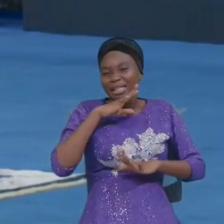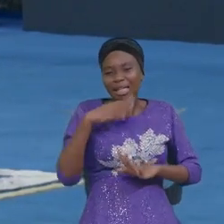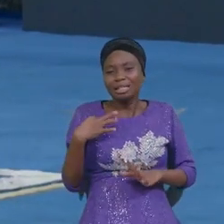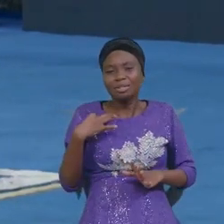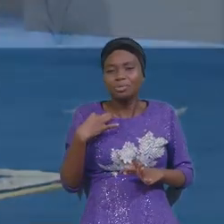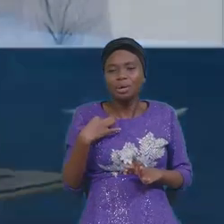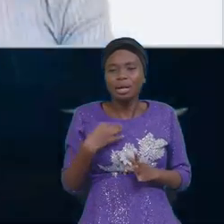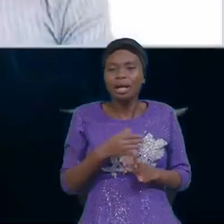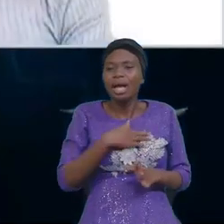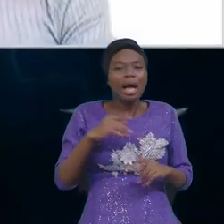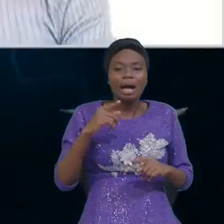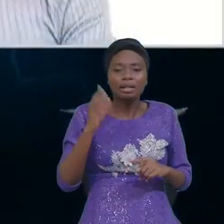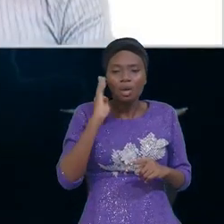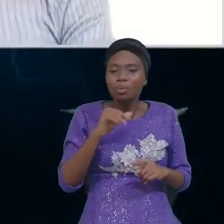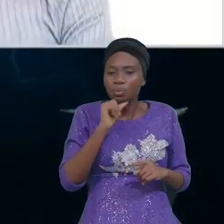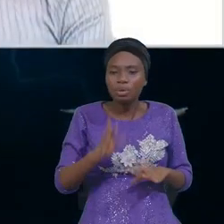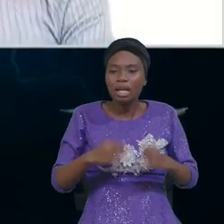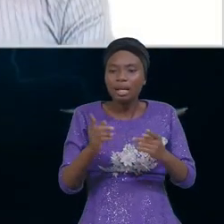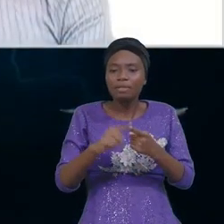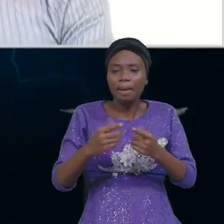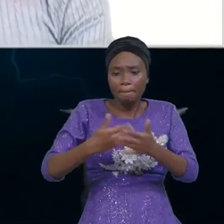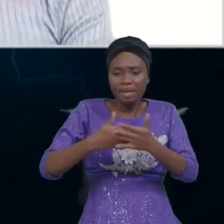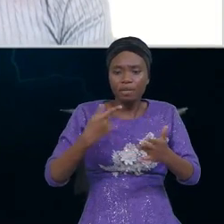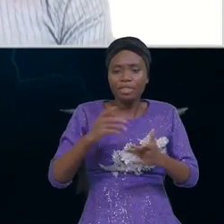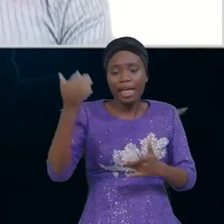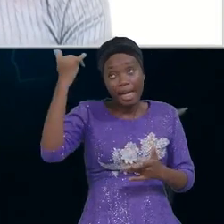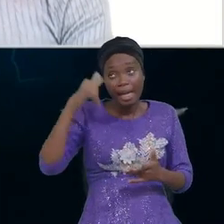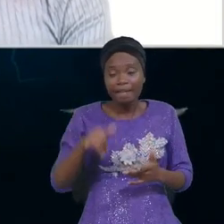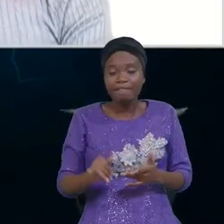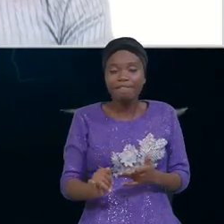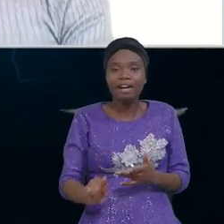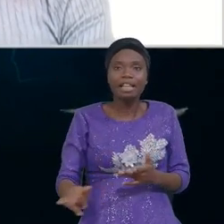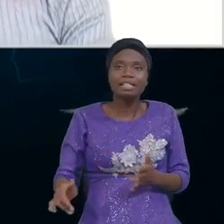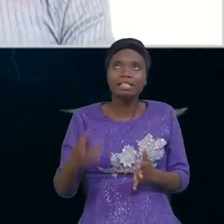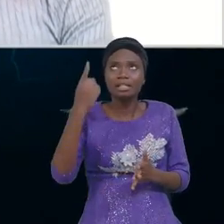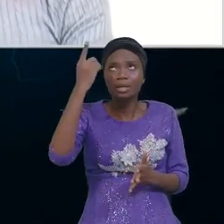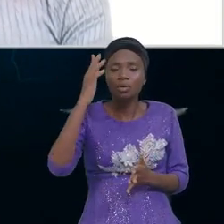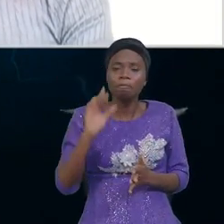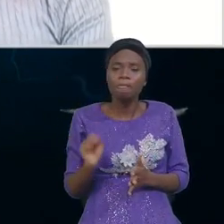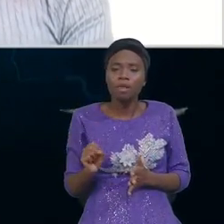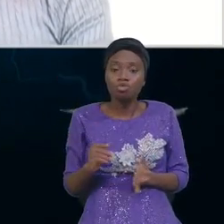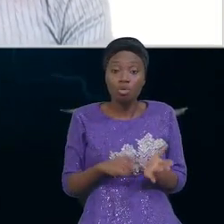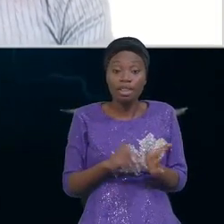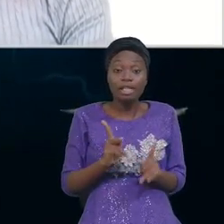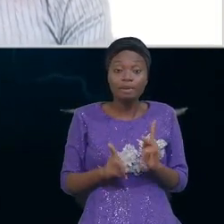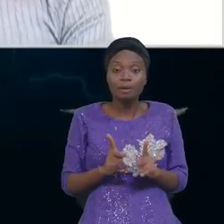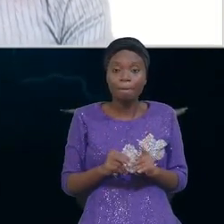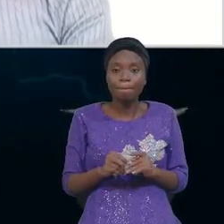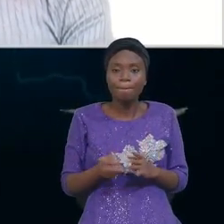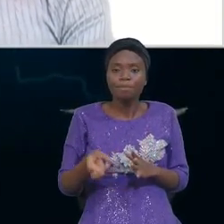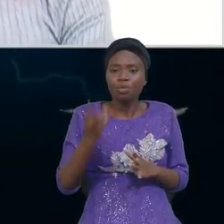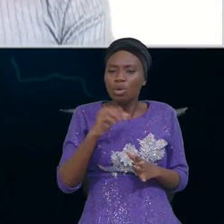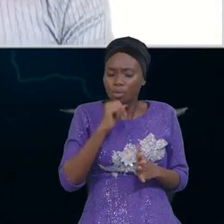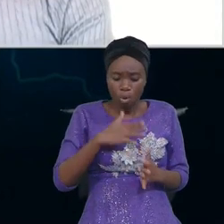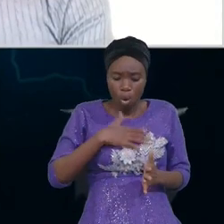not recommend them before the everlasting God. So these people, they were unwilling